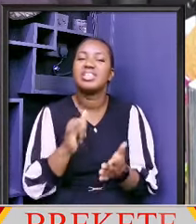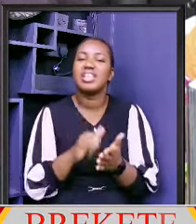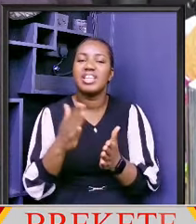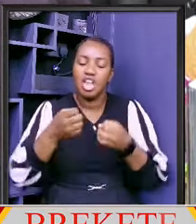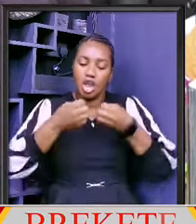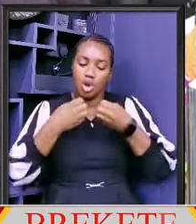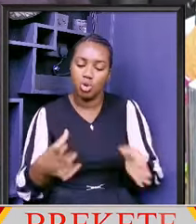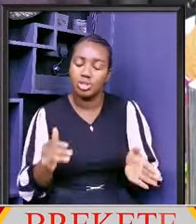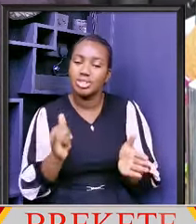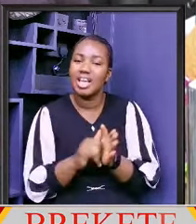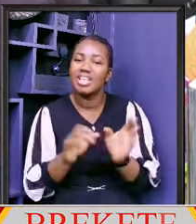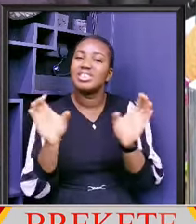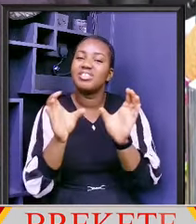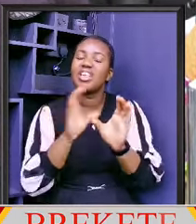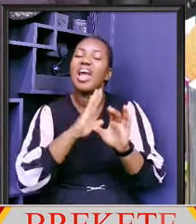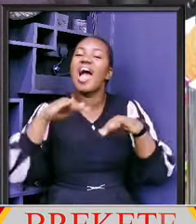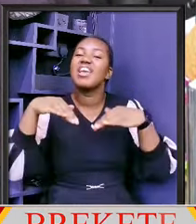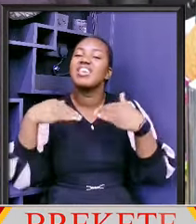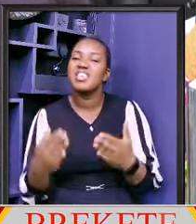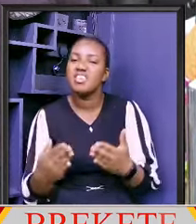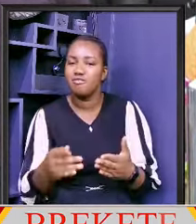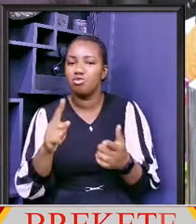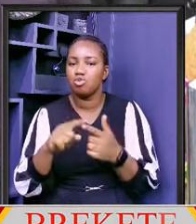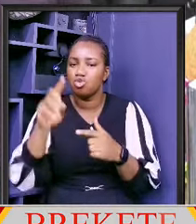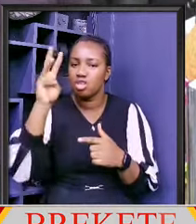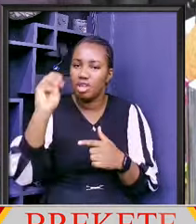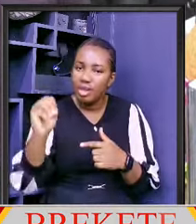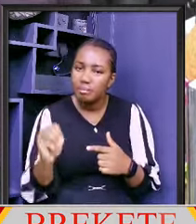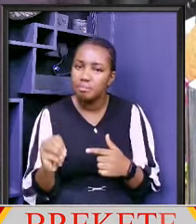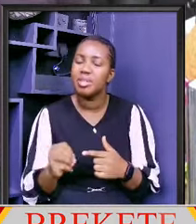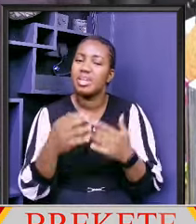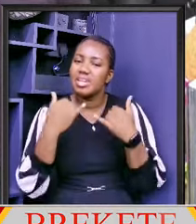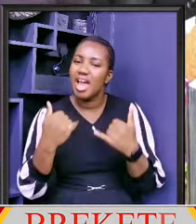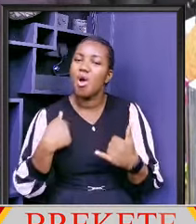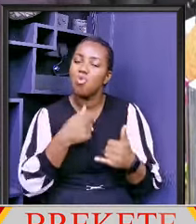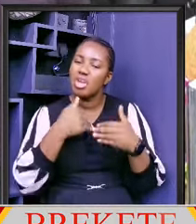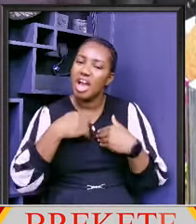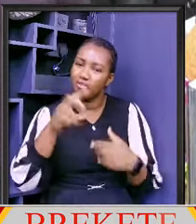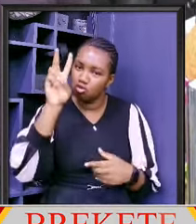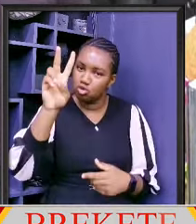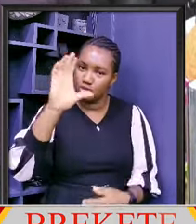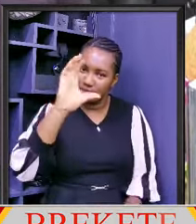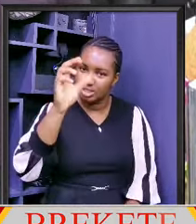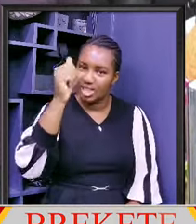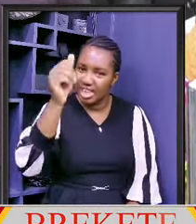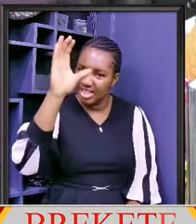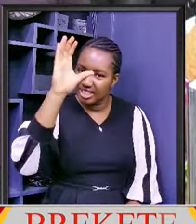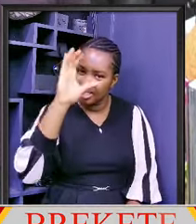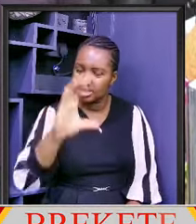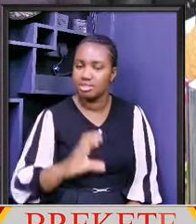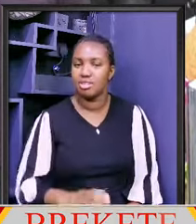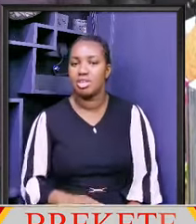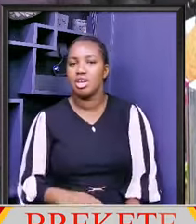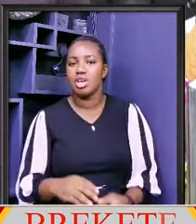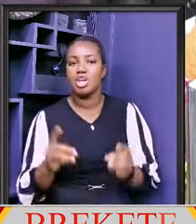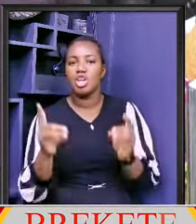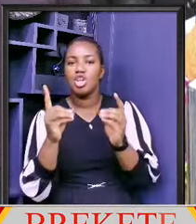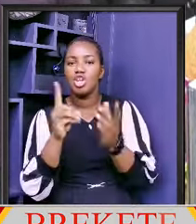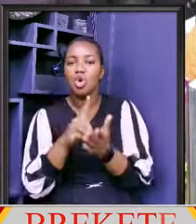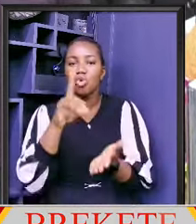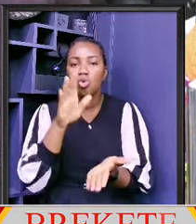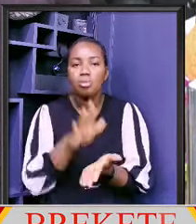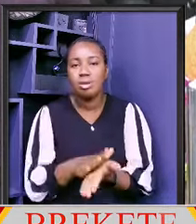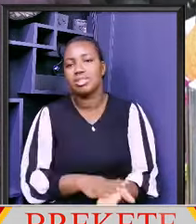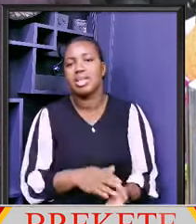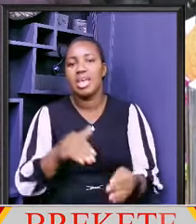two. The older certificate that I collected in 2009 and the recent one they went and collected, it's still flying. Thank you.